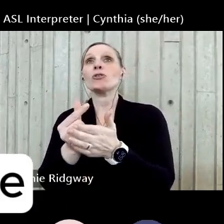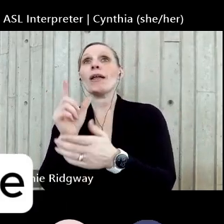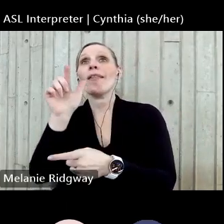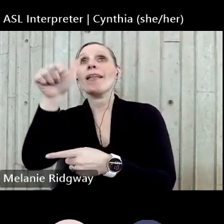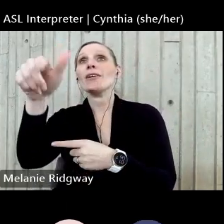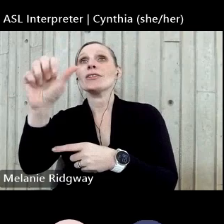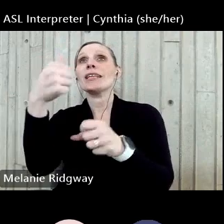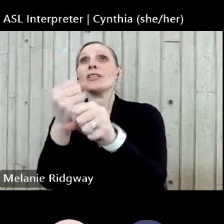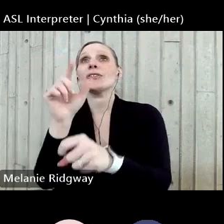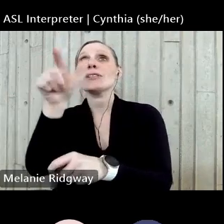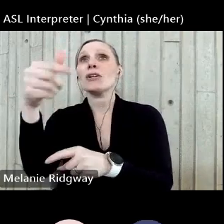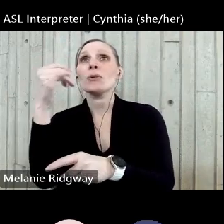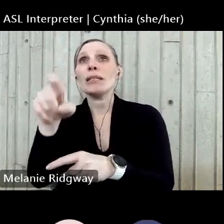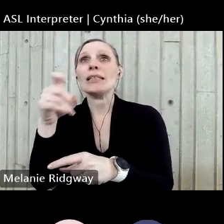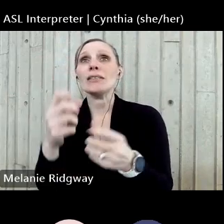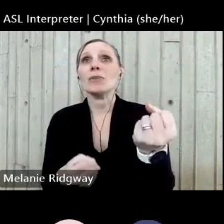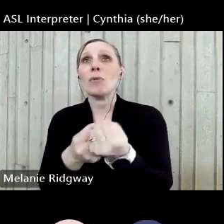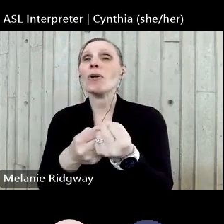here.